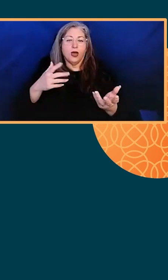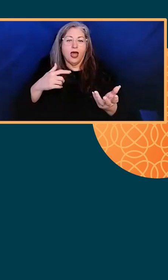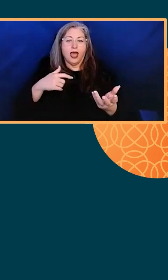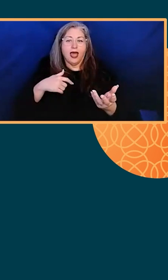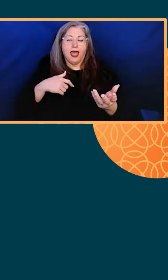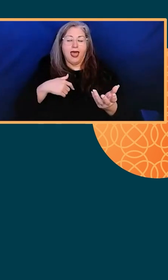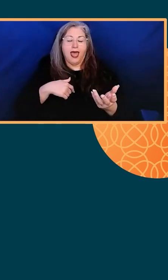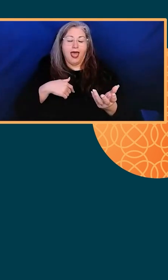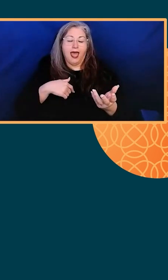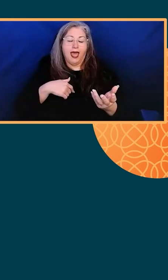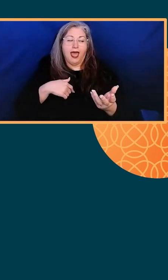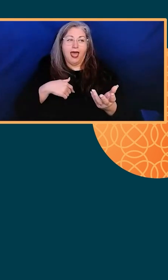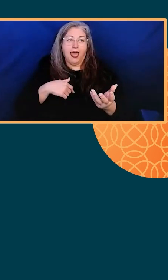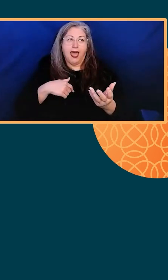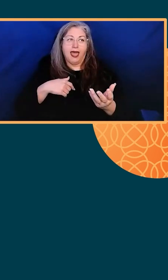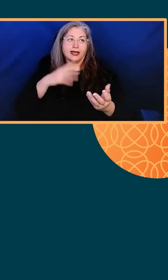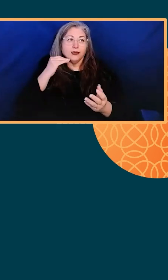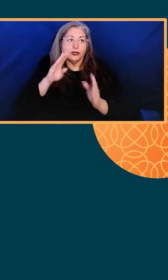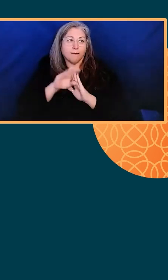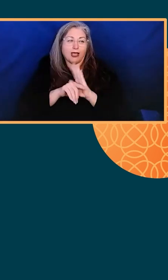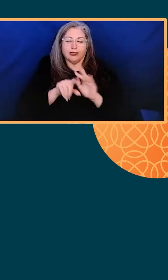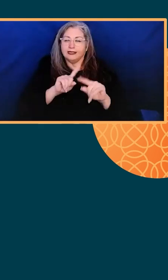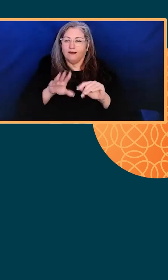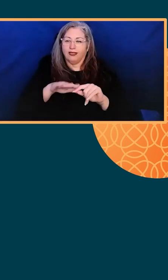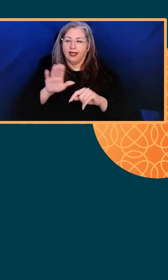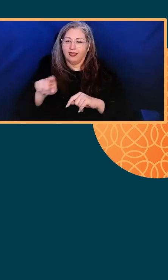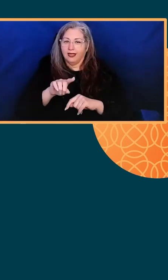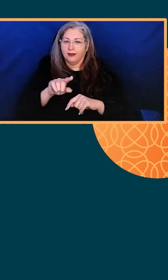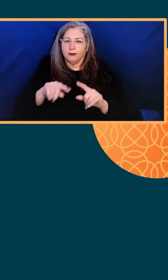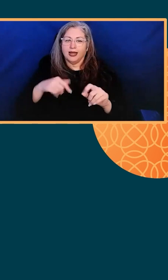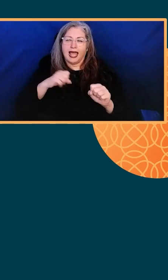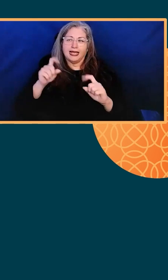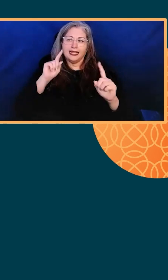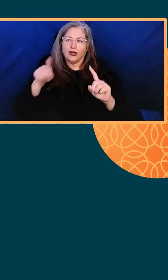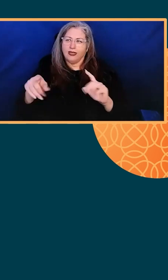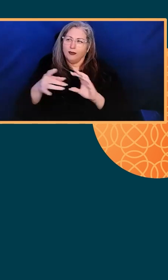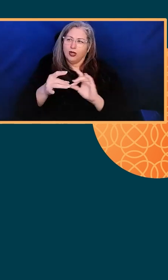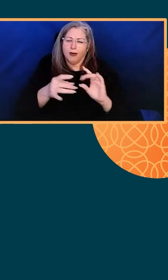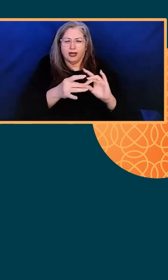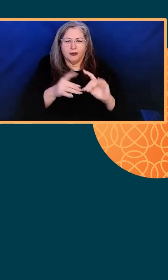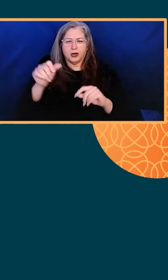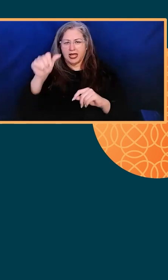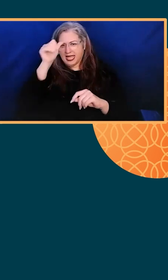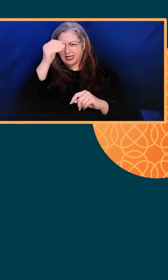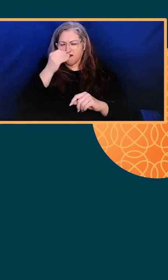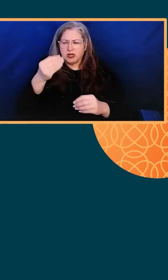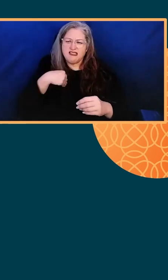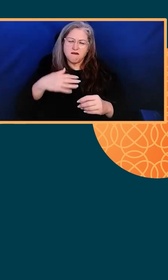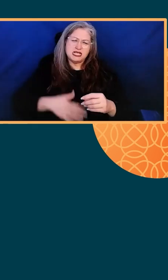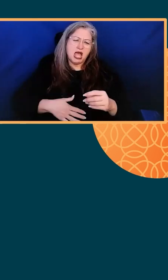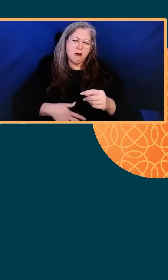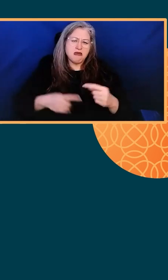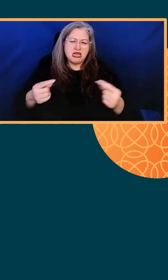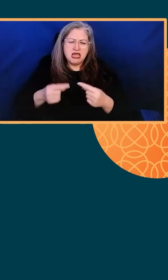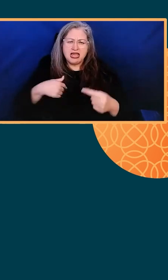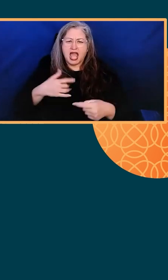very different background. And I hear them talk about how like Indian food gives me tummy ache. I would